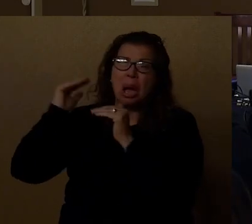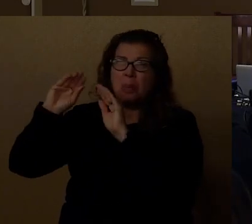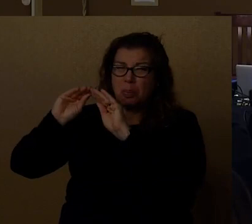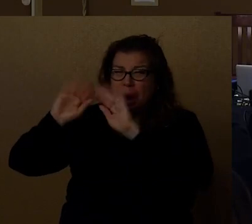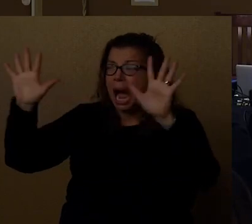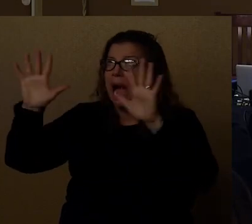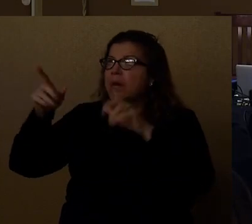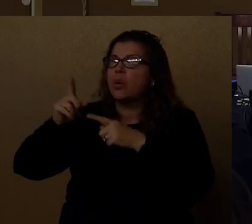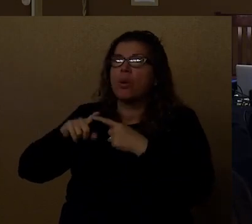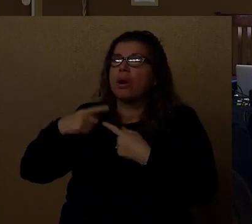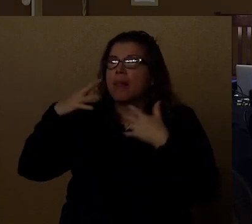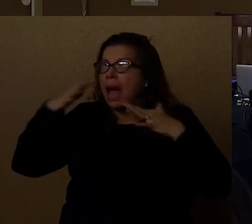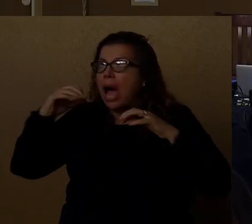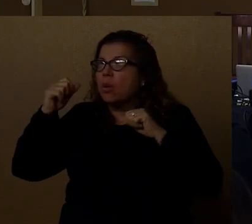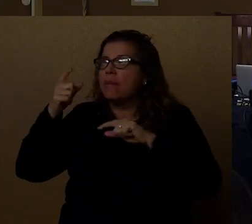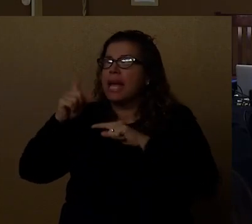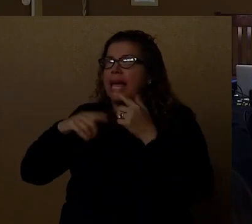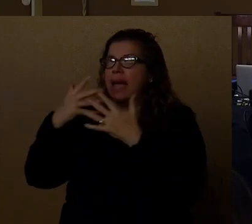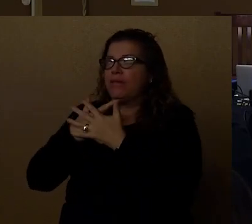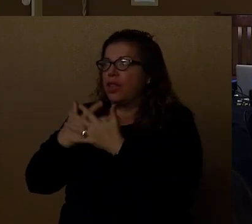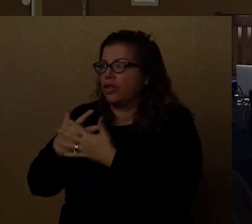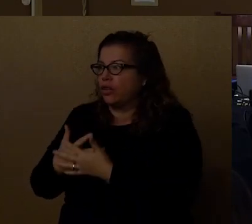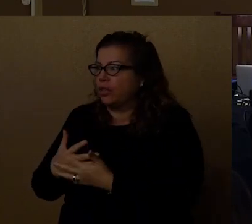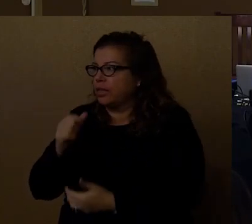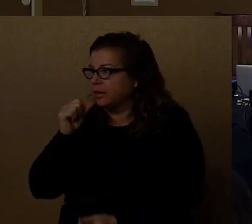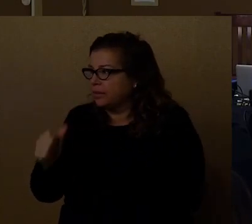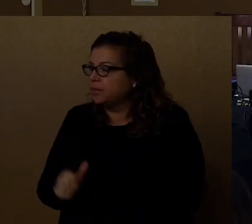different things. Okay,